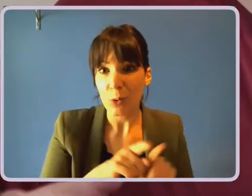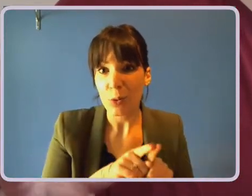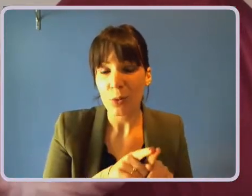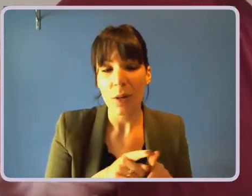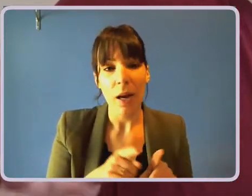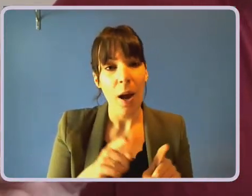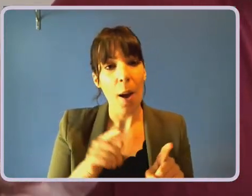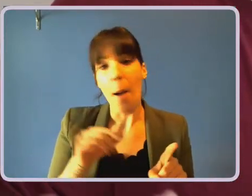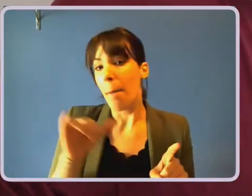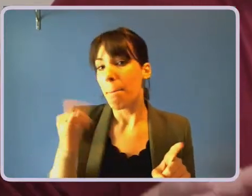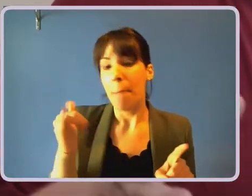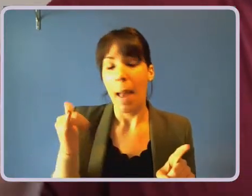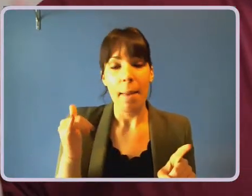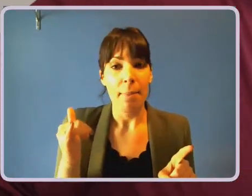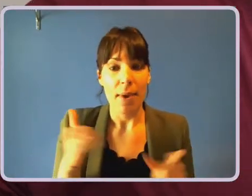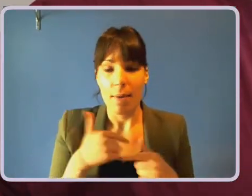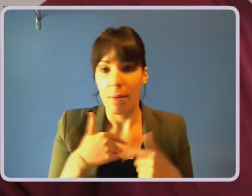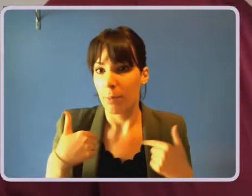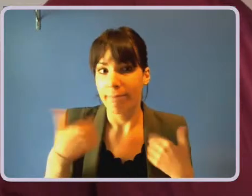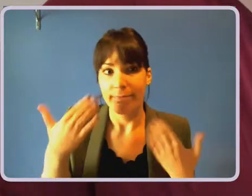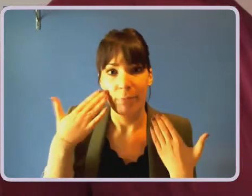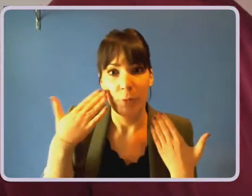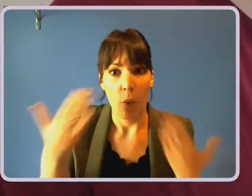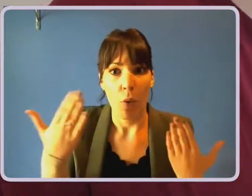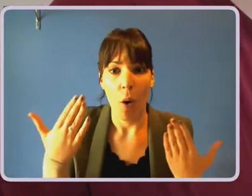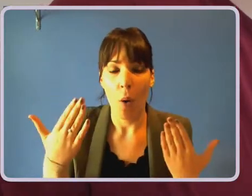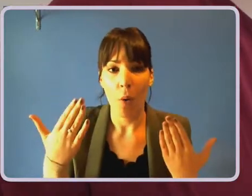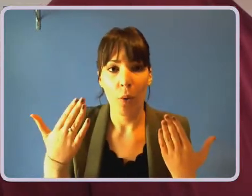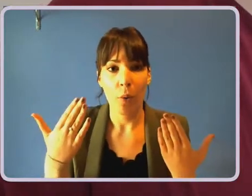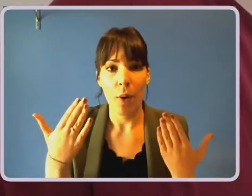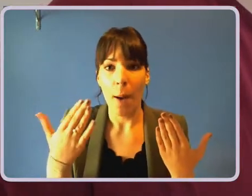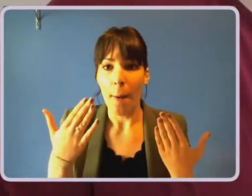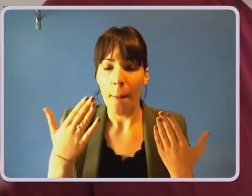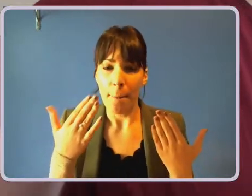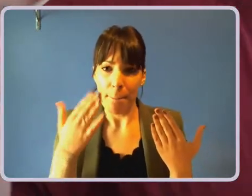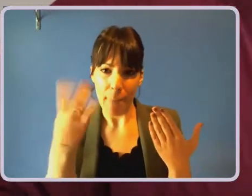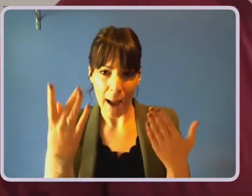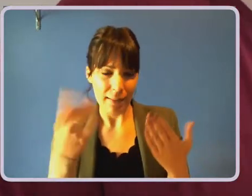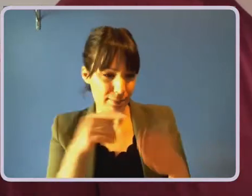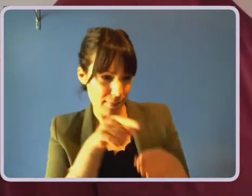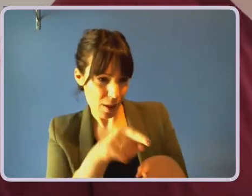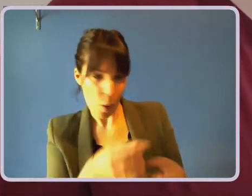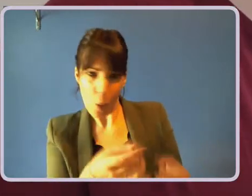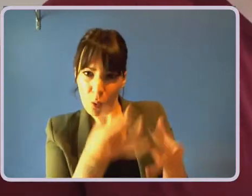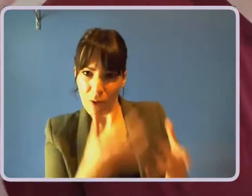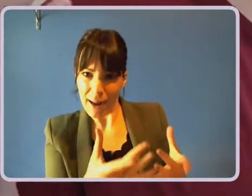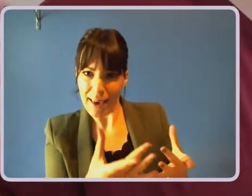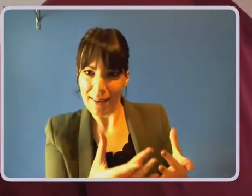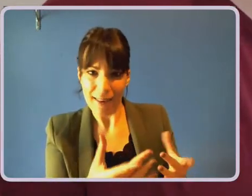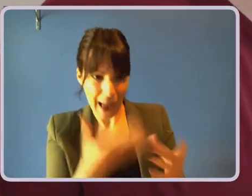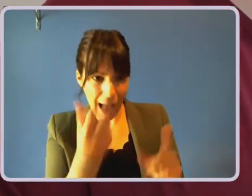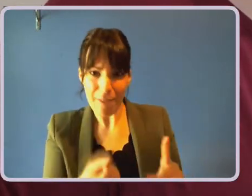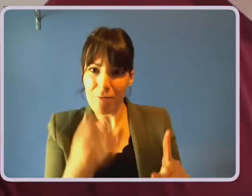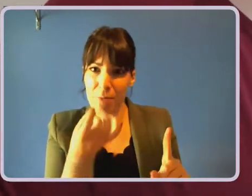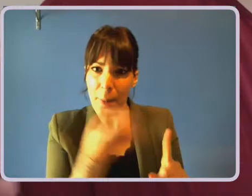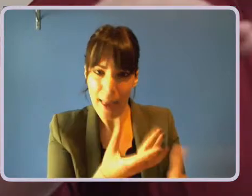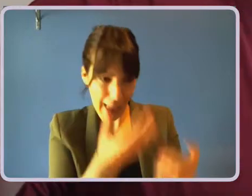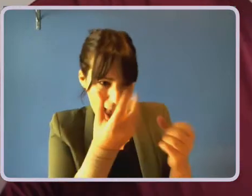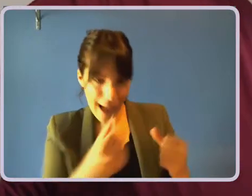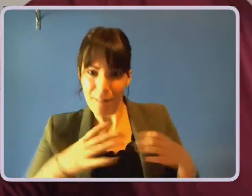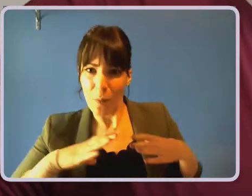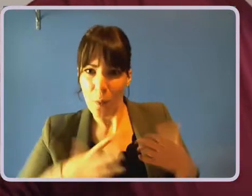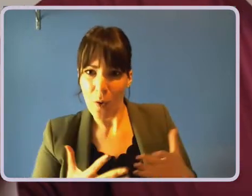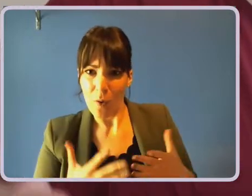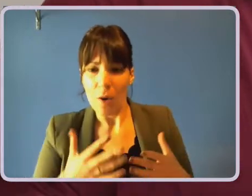of, but areas in which you're already ready for a disaster? What are some of the skills that you already have? Where